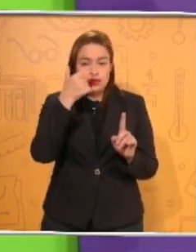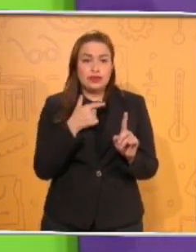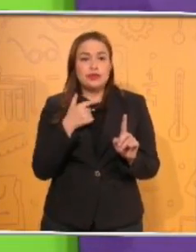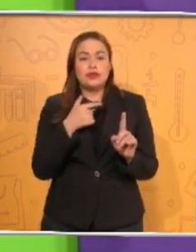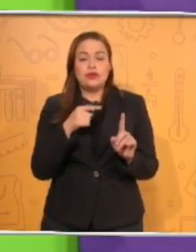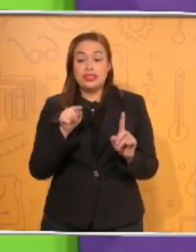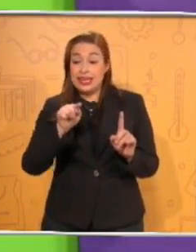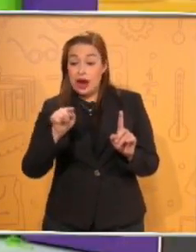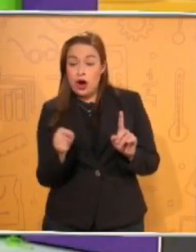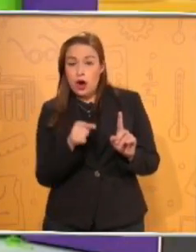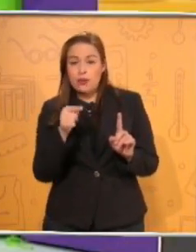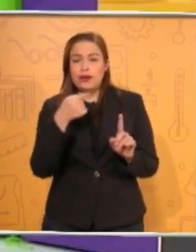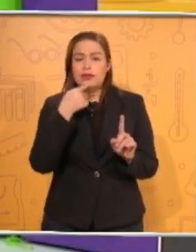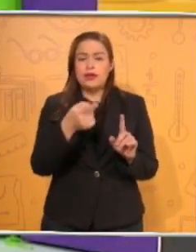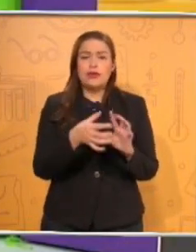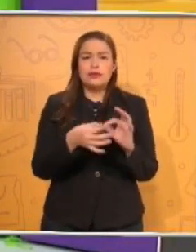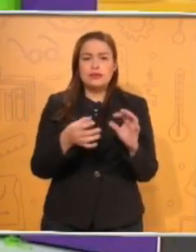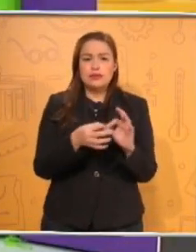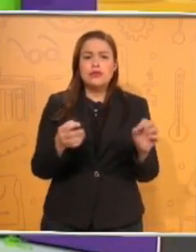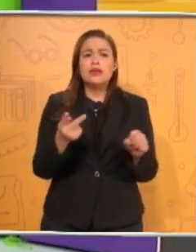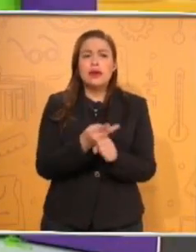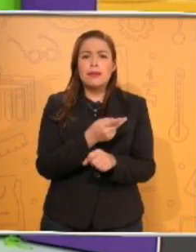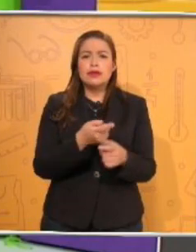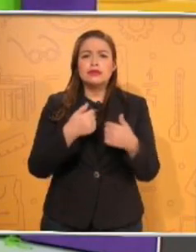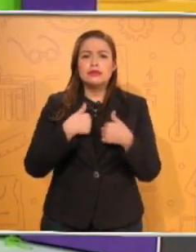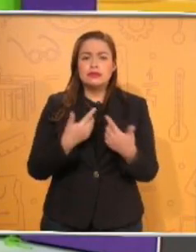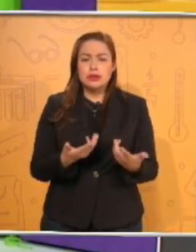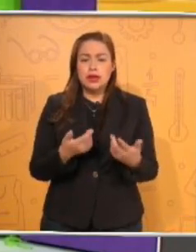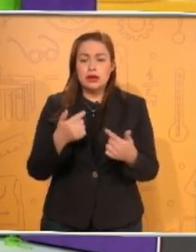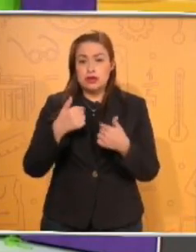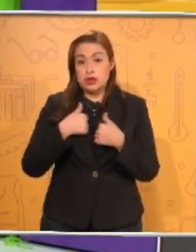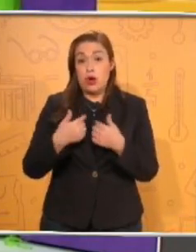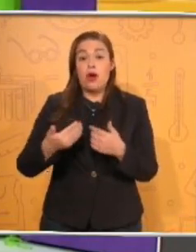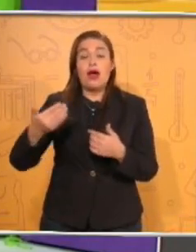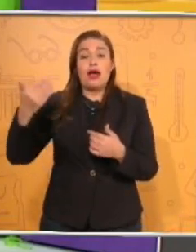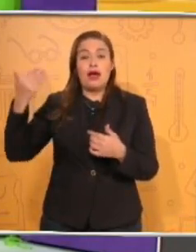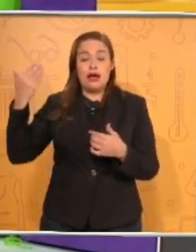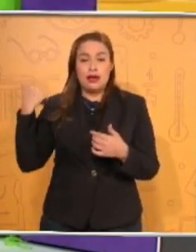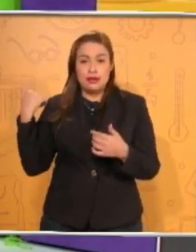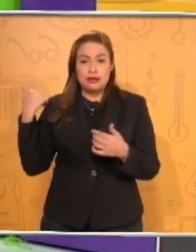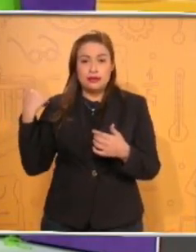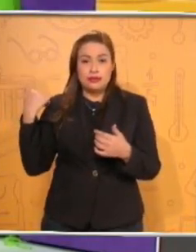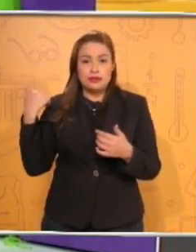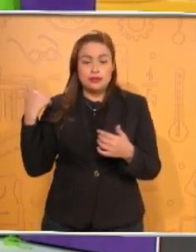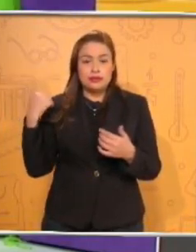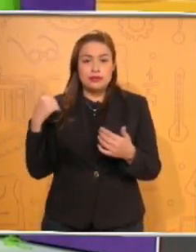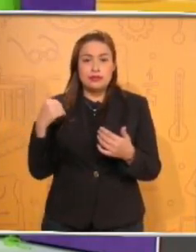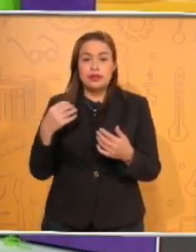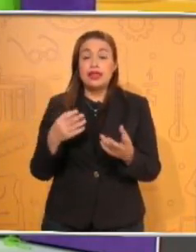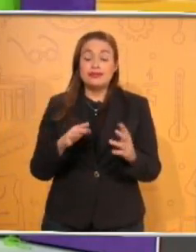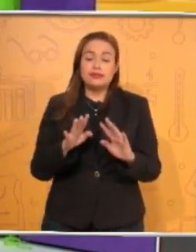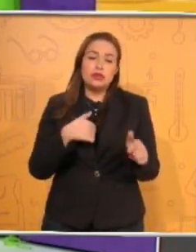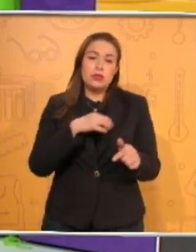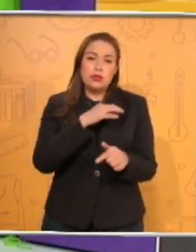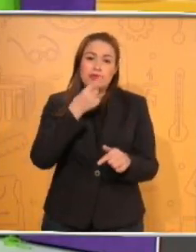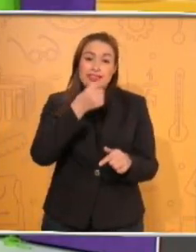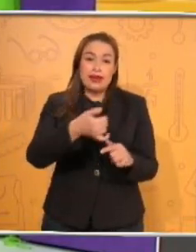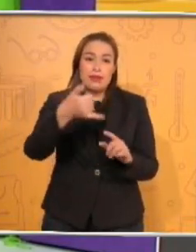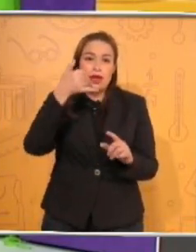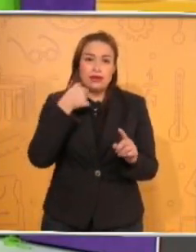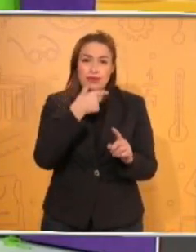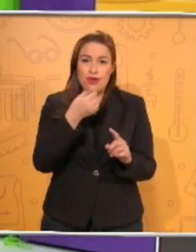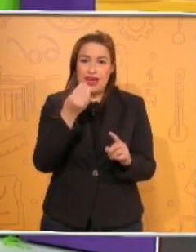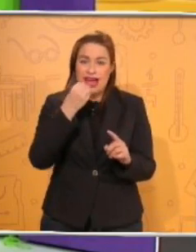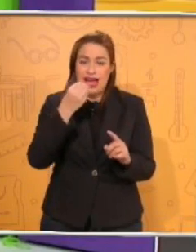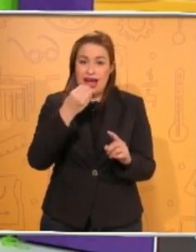I mentioned what was happening with me. I was eating dinner. So